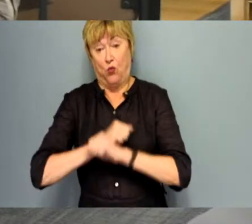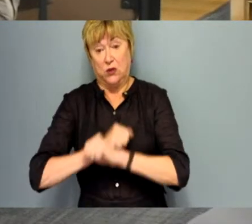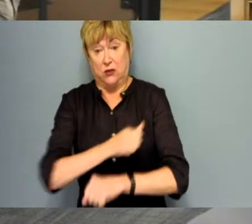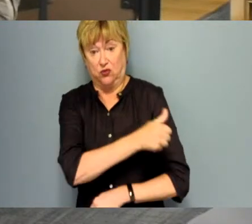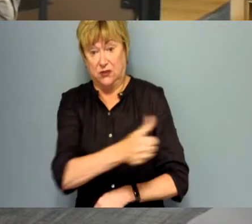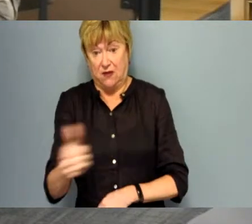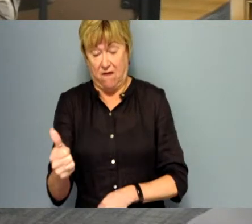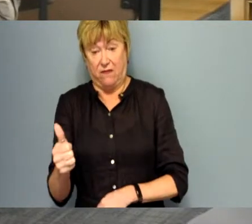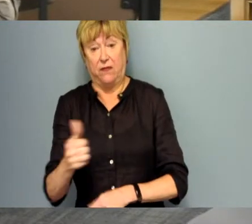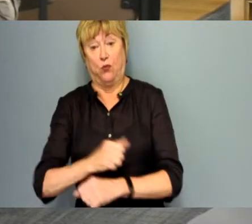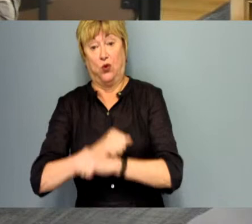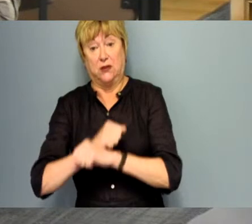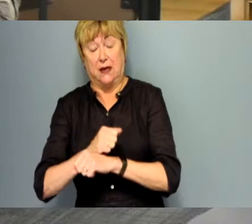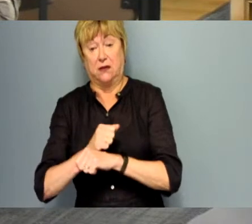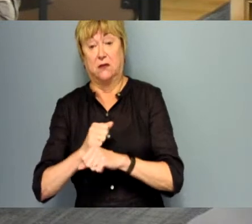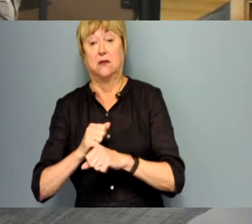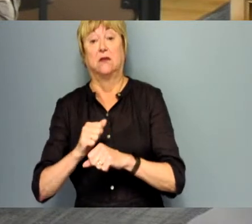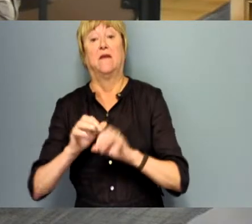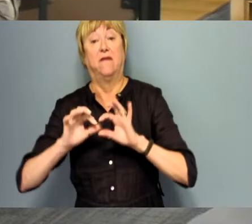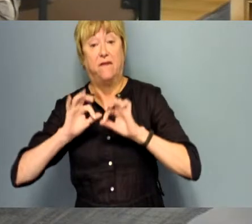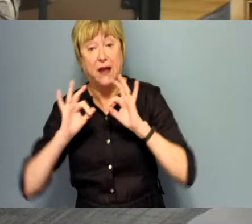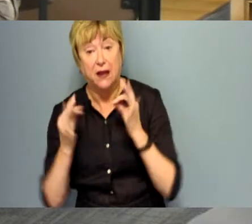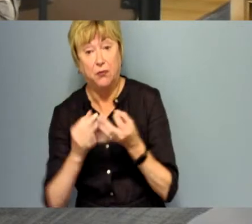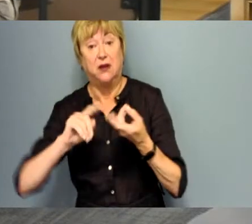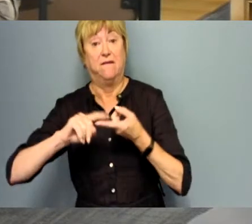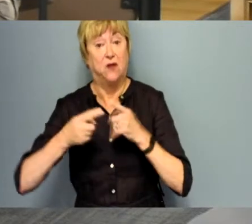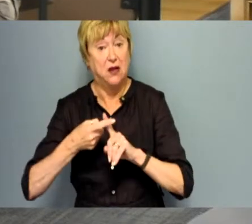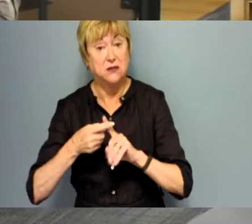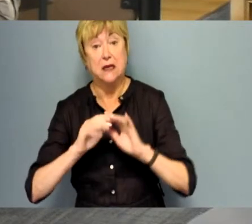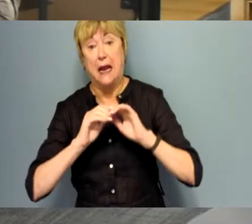family or friends, and how you can stay healthy.